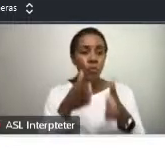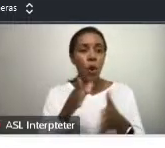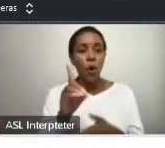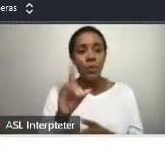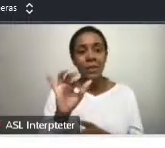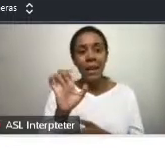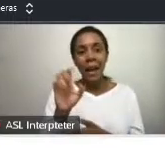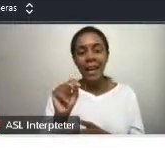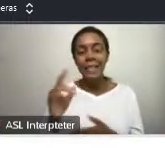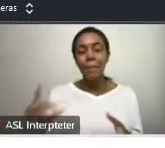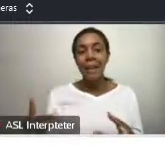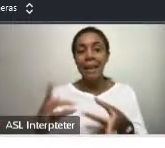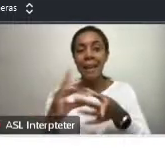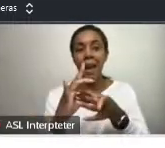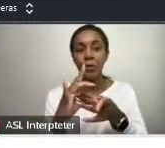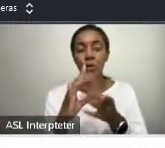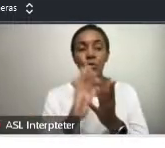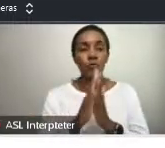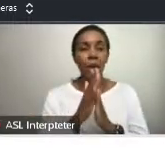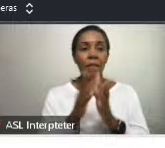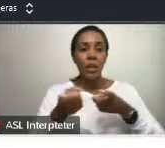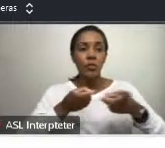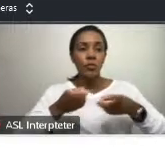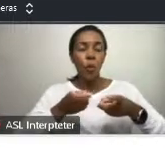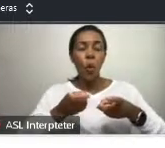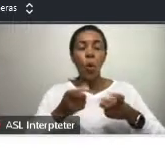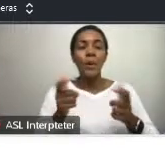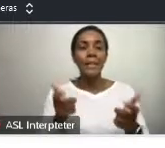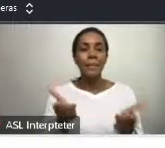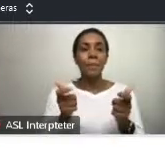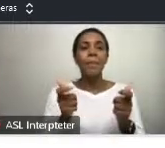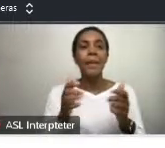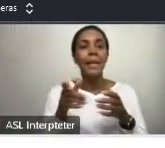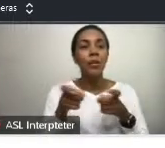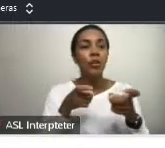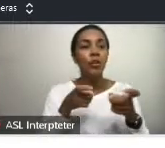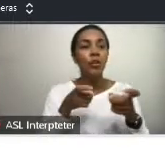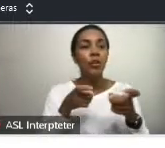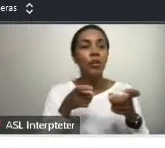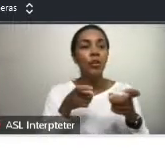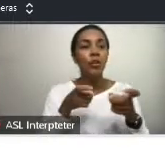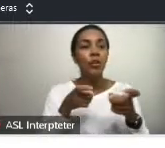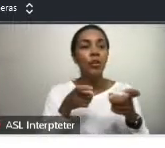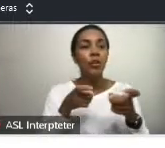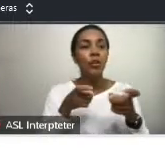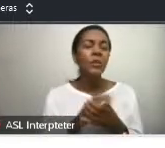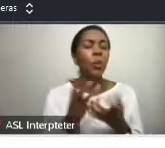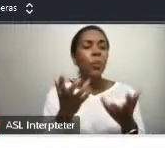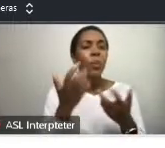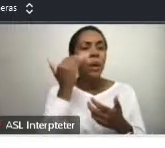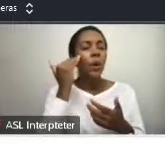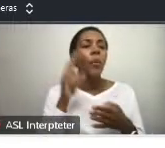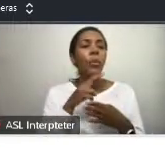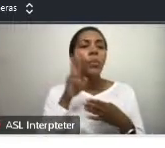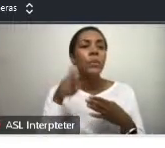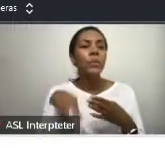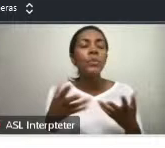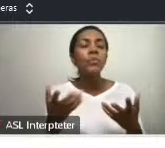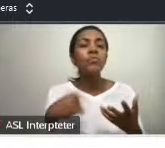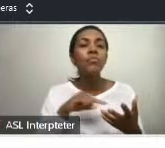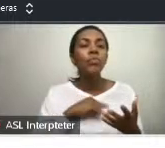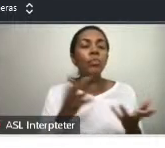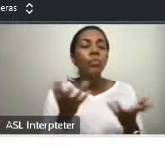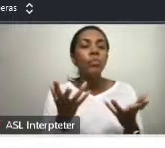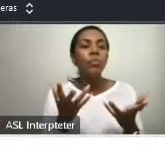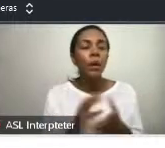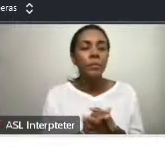some connectors, maybe some traffic control, speed control kinds of things. So I'd just like to hear a little bit more about the outcomes. We can work on how we